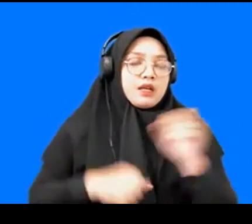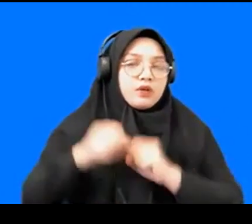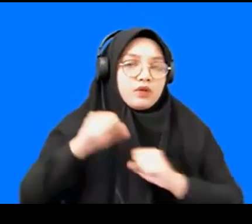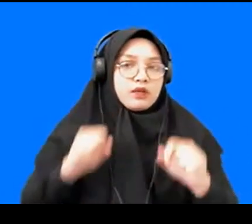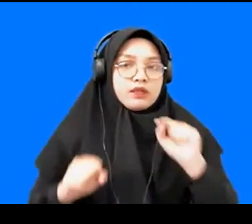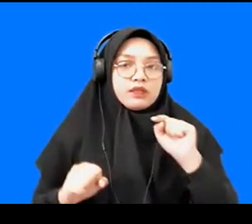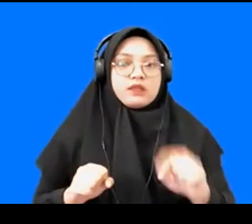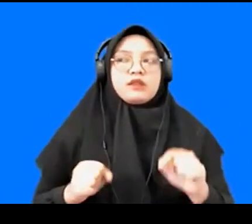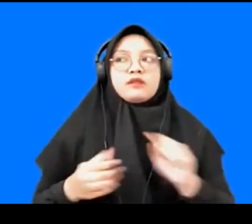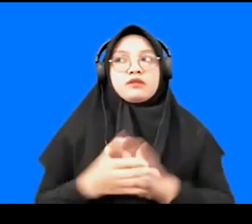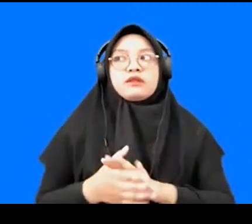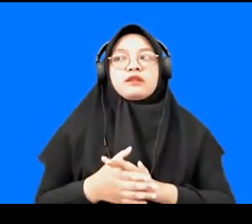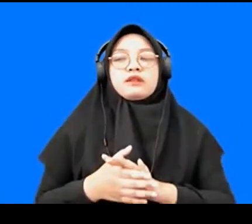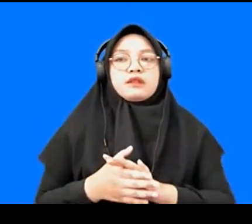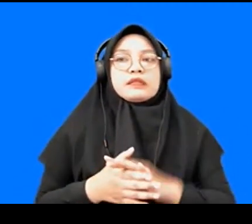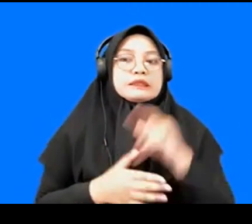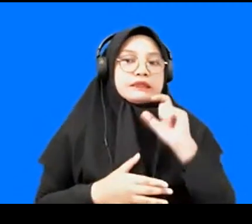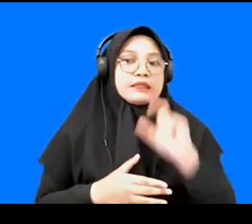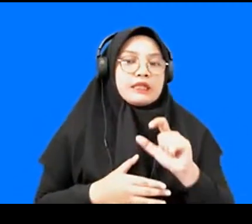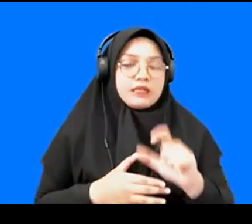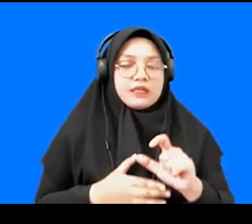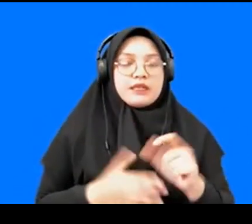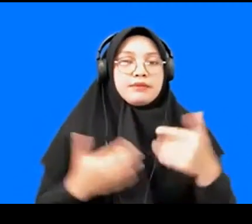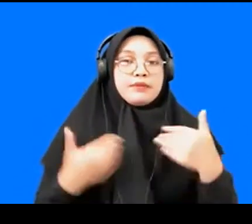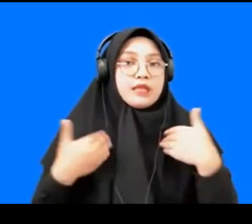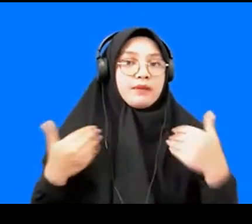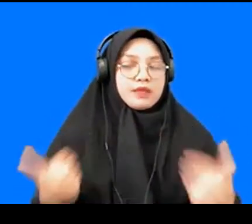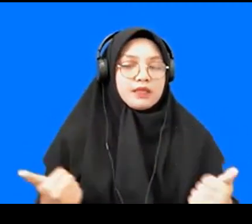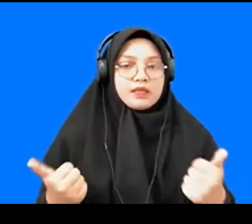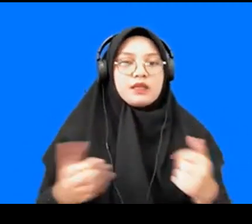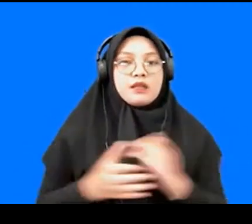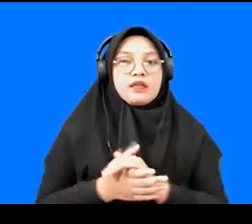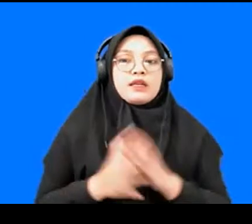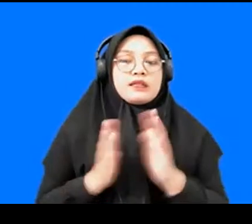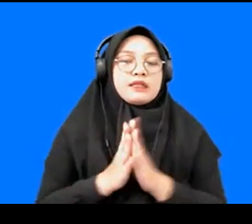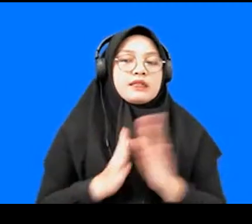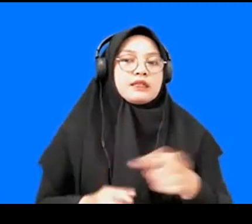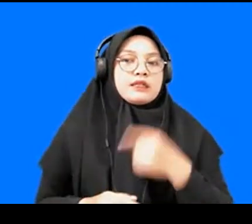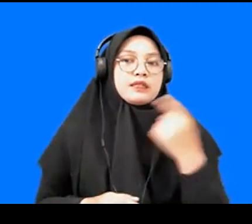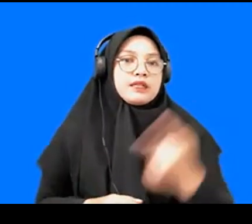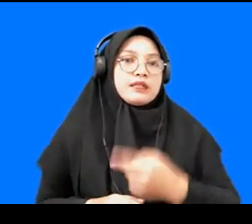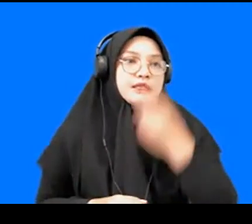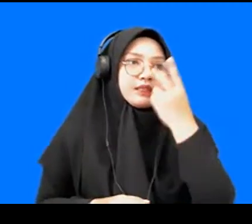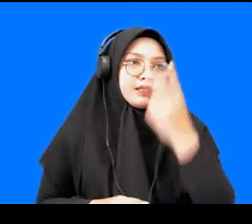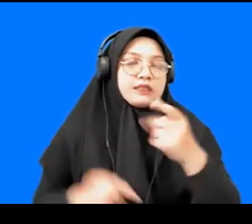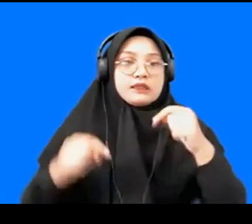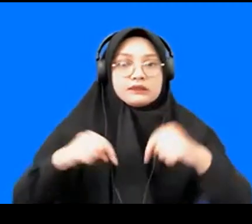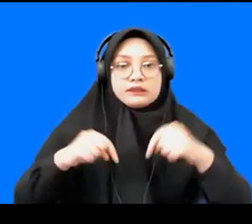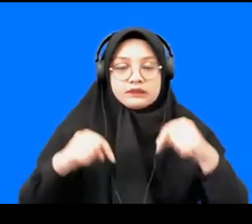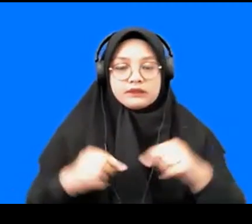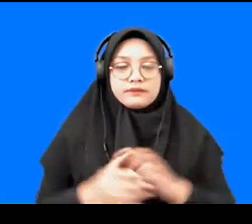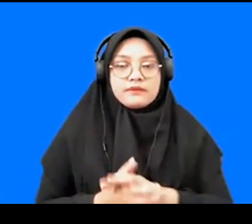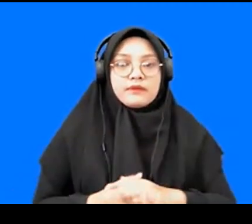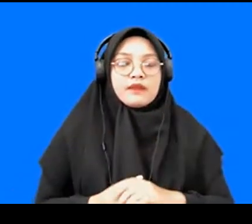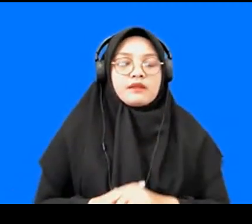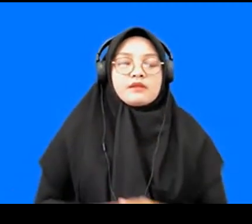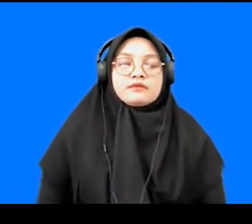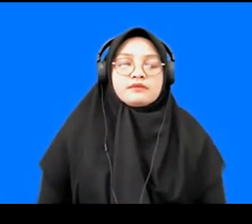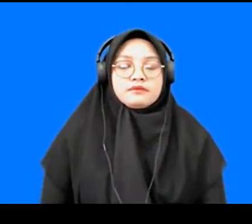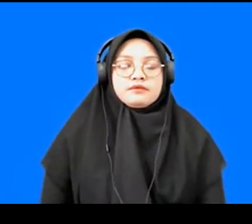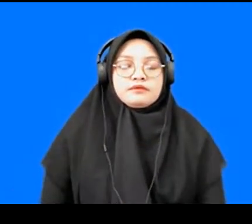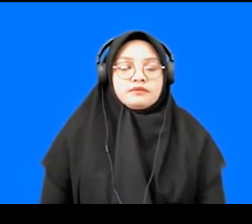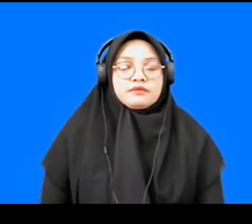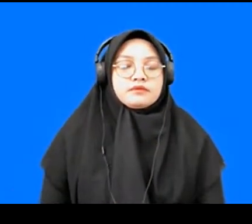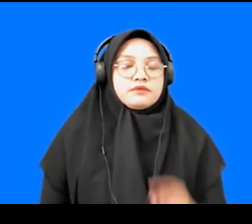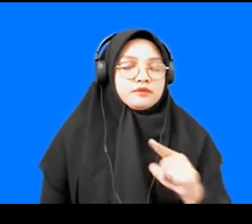to be countered. That, wealth tax should not be seen as a rescue mechanism. So once you, and that gives them power. So